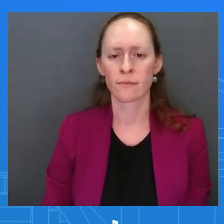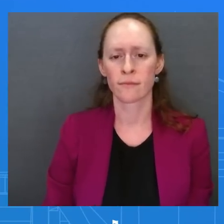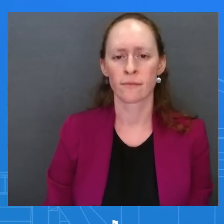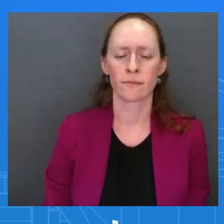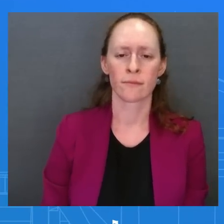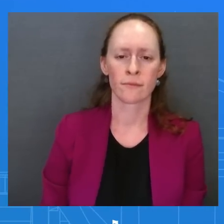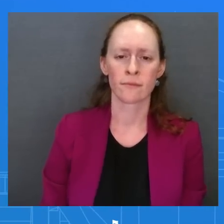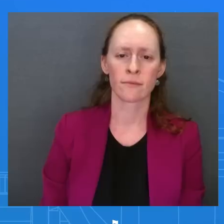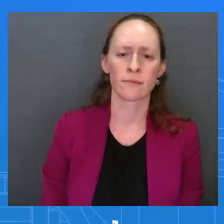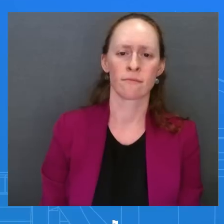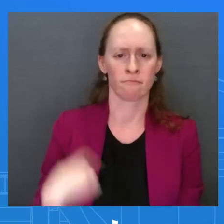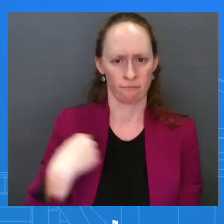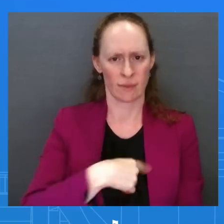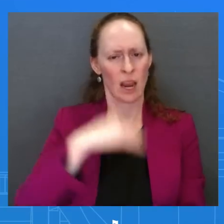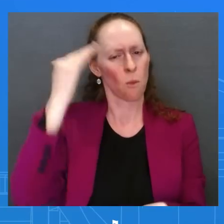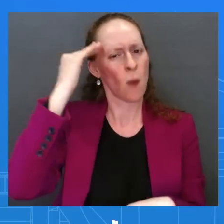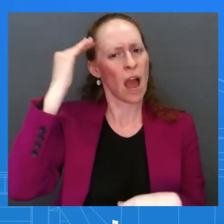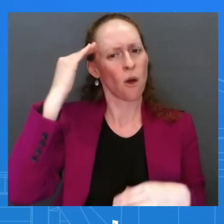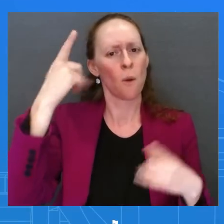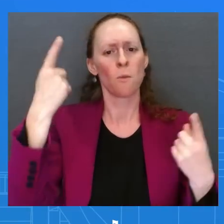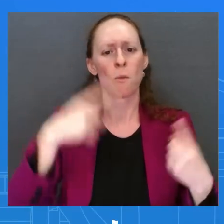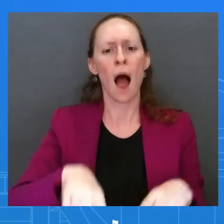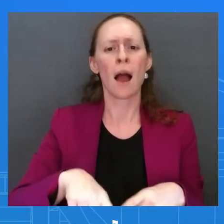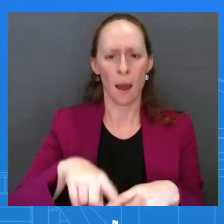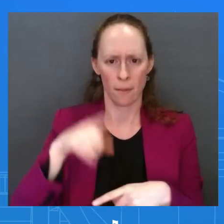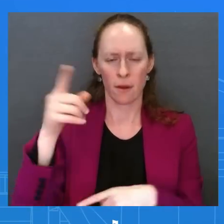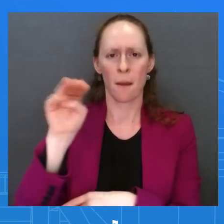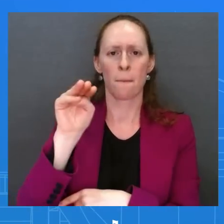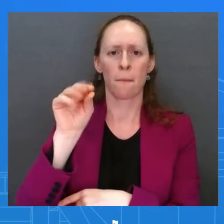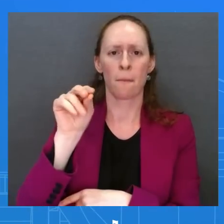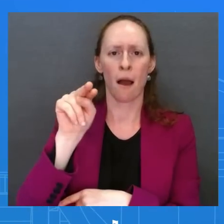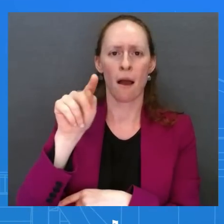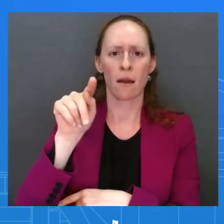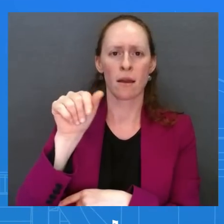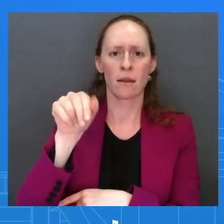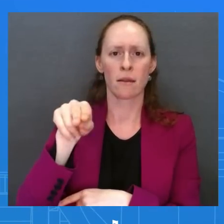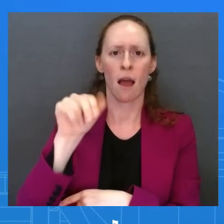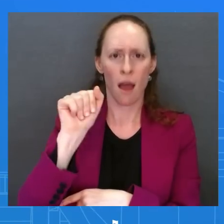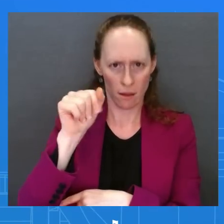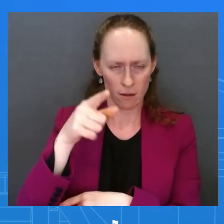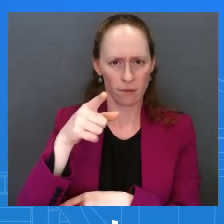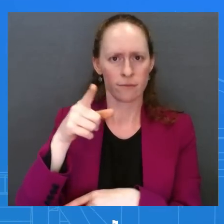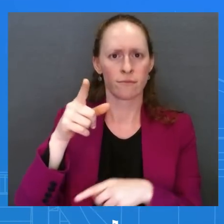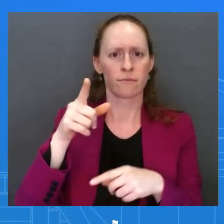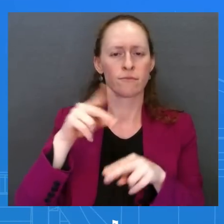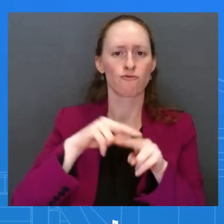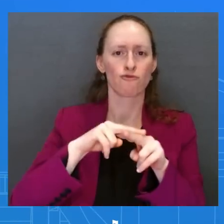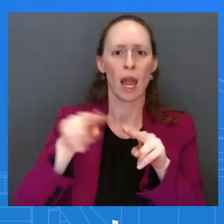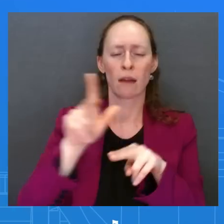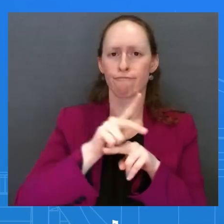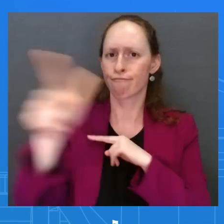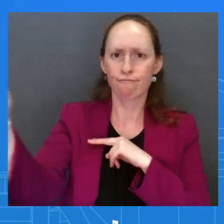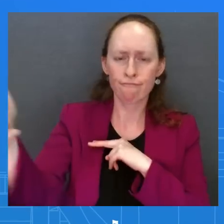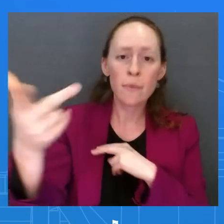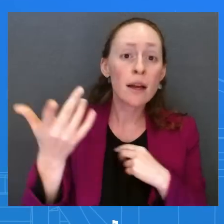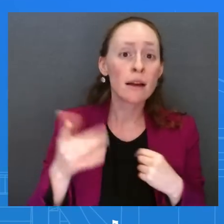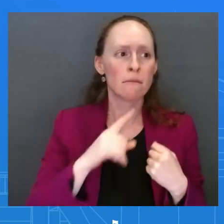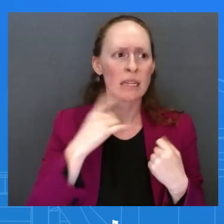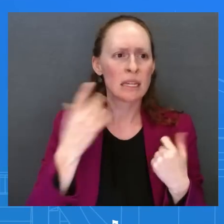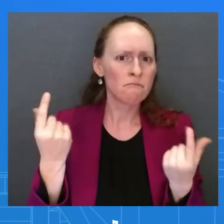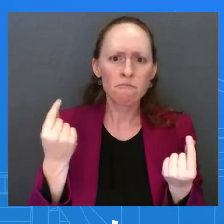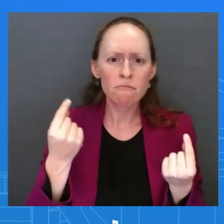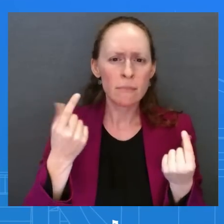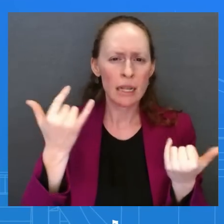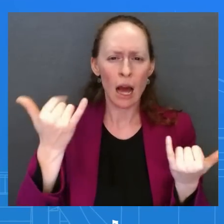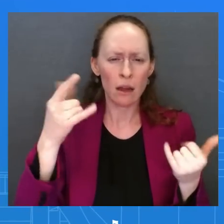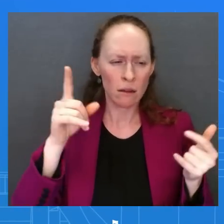in Montana on Saturday, so a couple days ago. The preliminary water sampling conducted by the Montana Department of Environmental Quality and